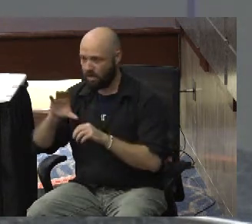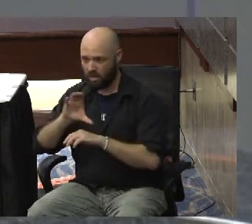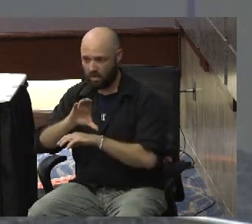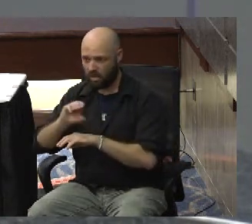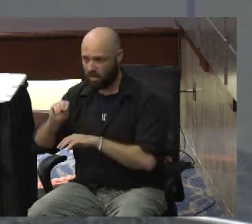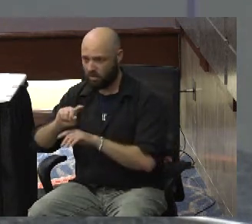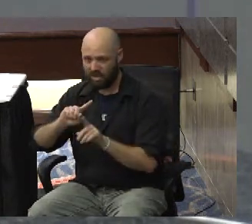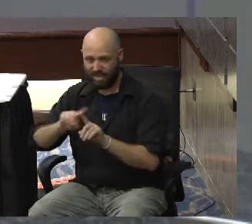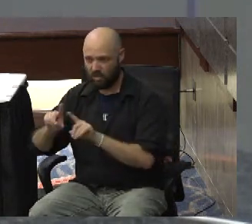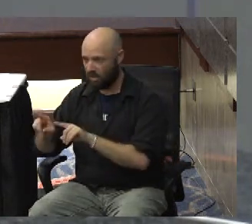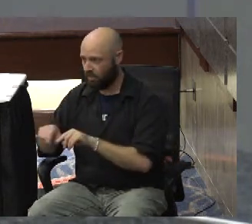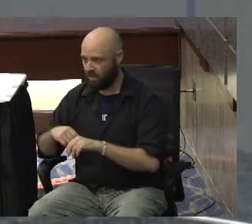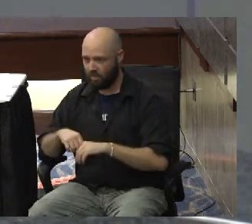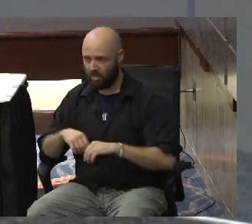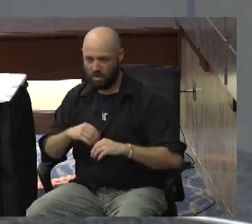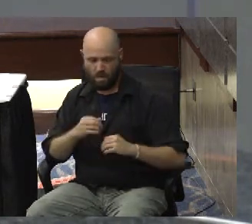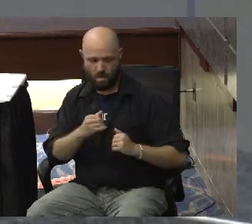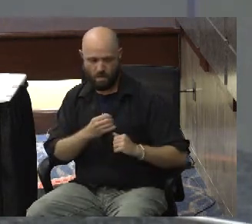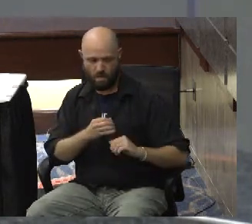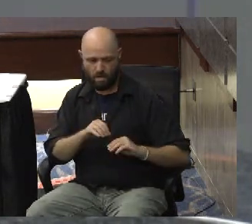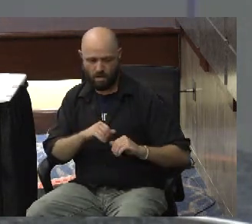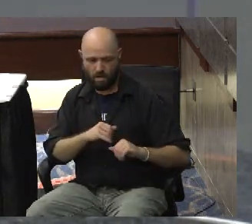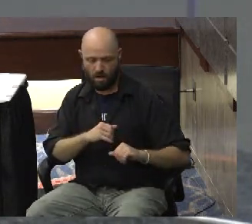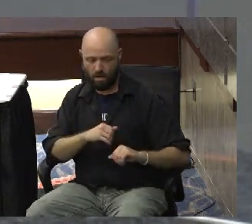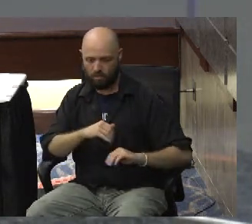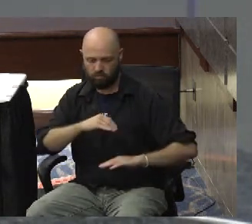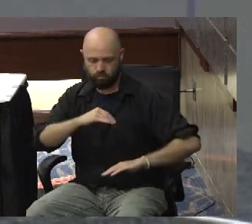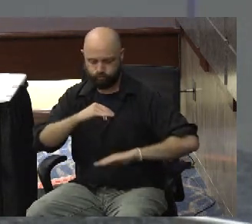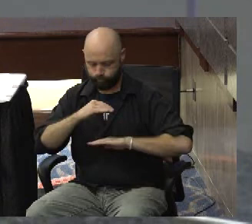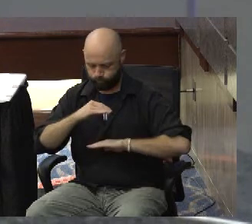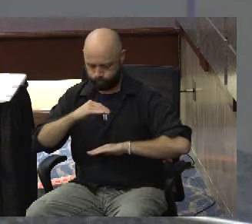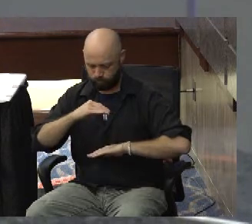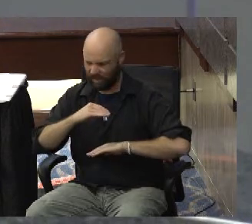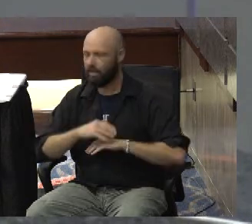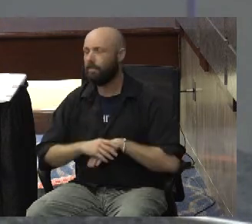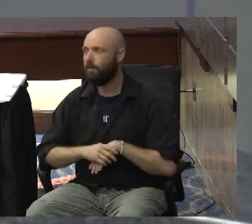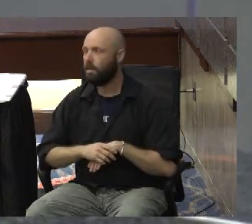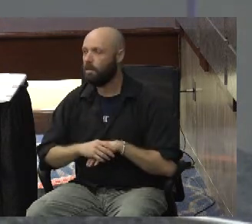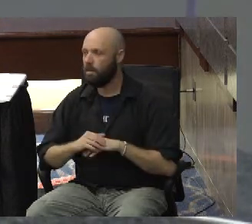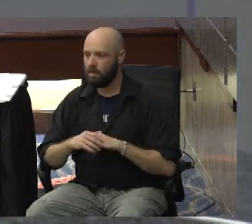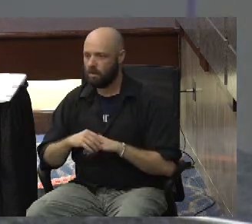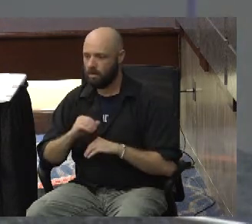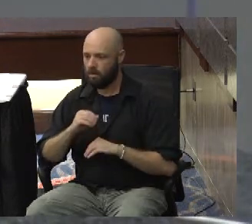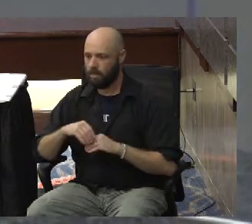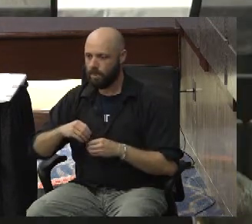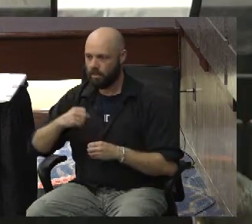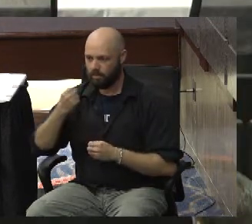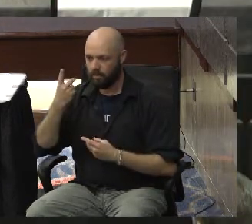of opinion and share in the belief that reasonable minds can disagree on important matters.